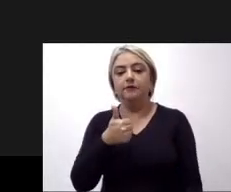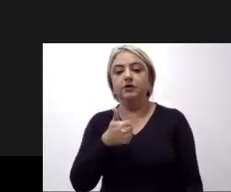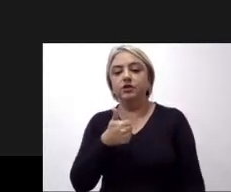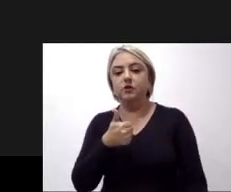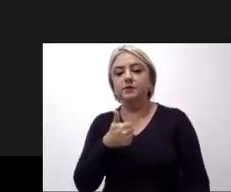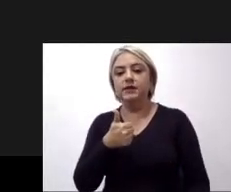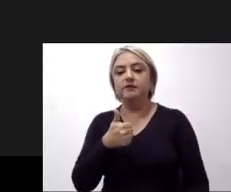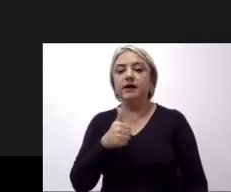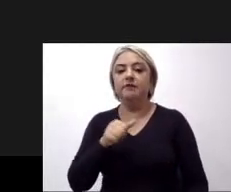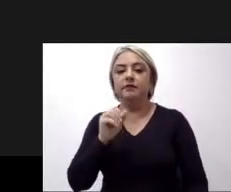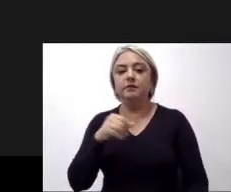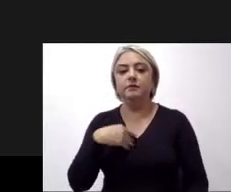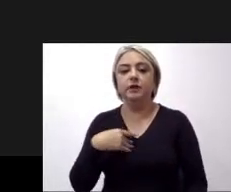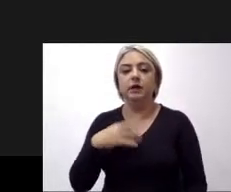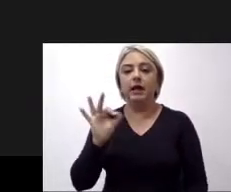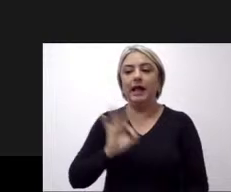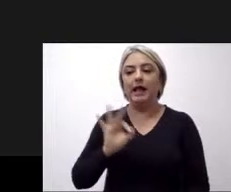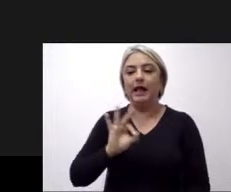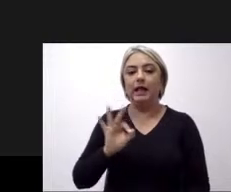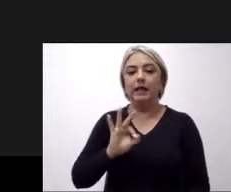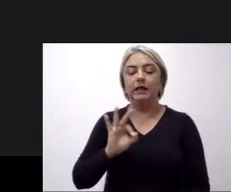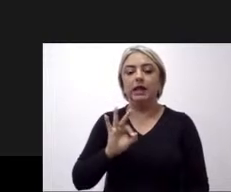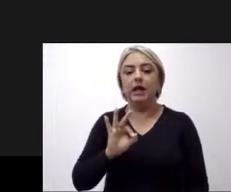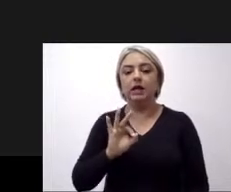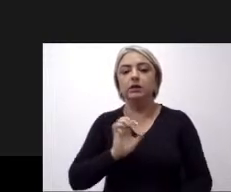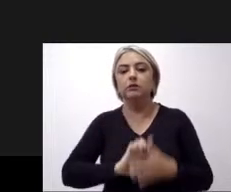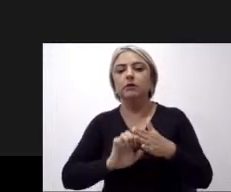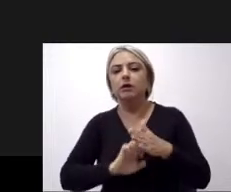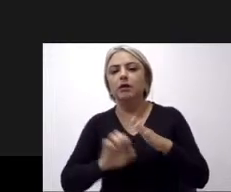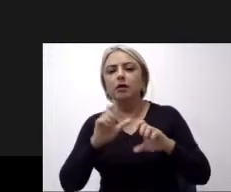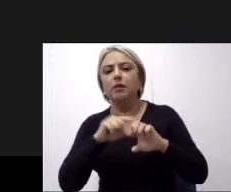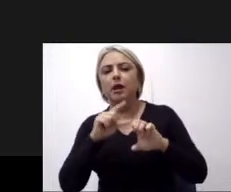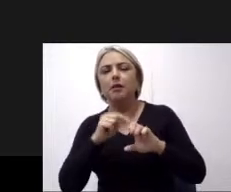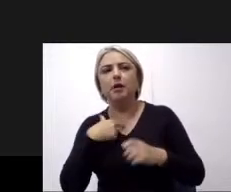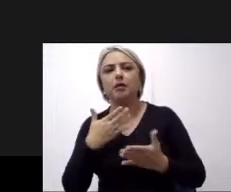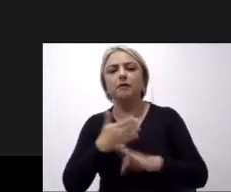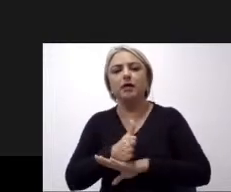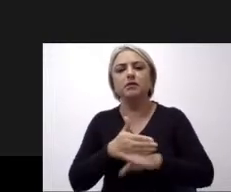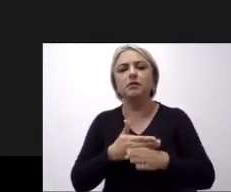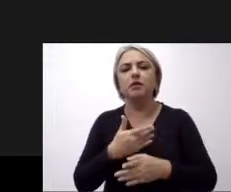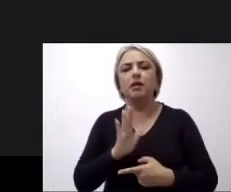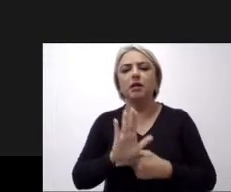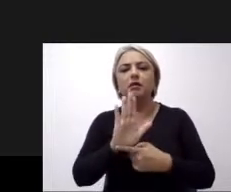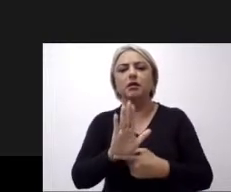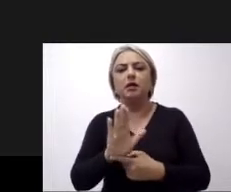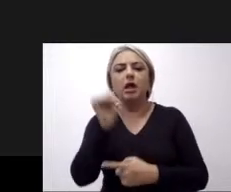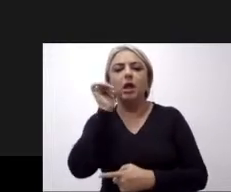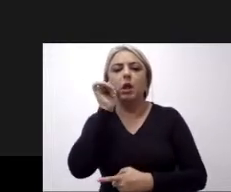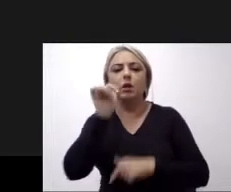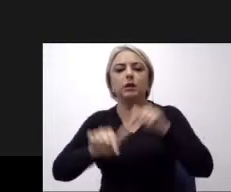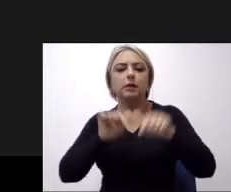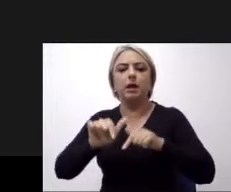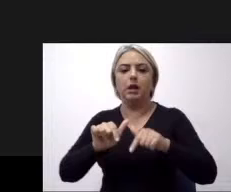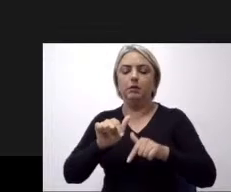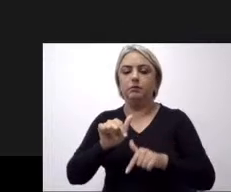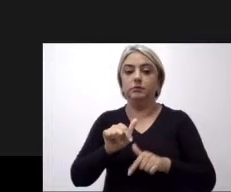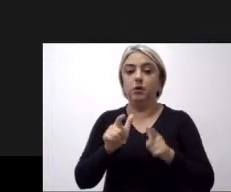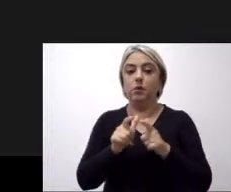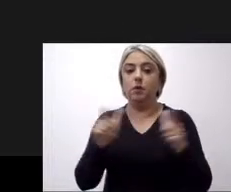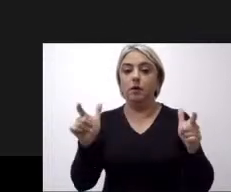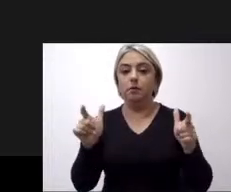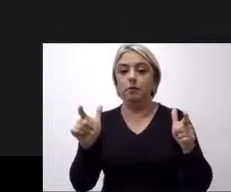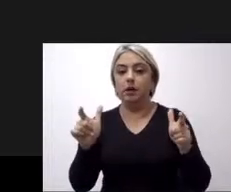the access to jobs for women. The rise of their employment rate was conceived as a way